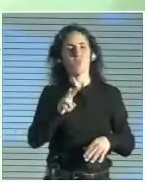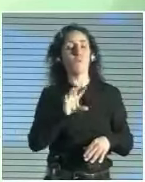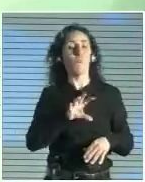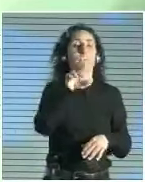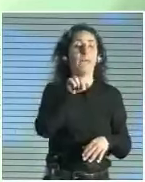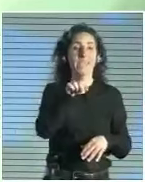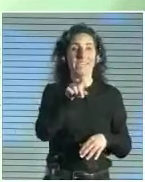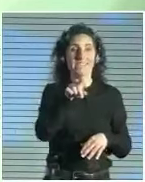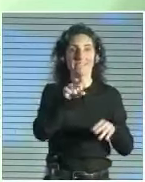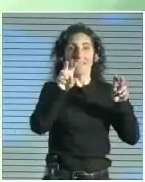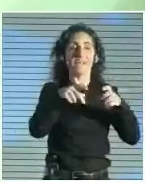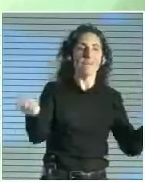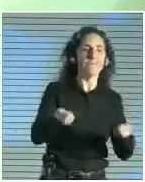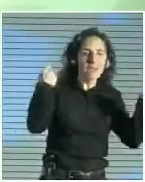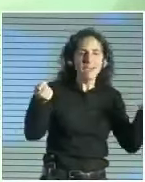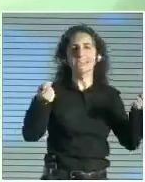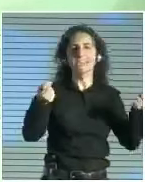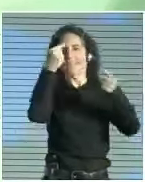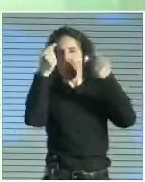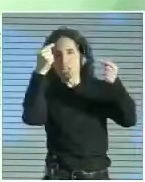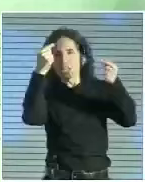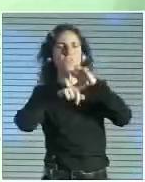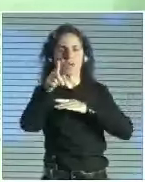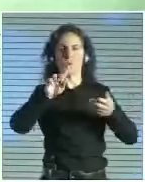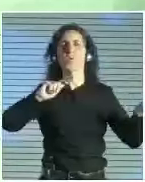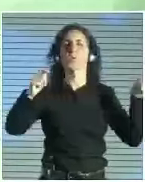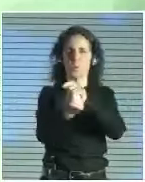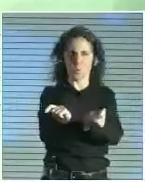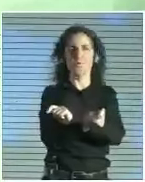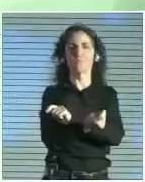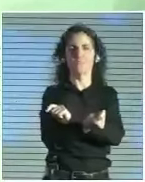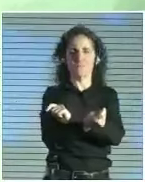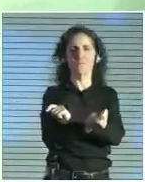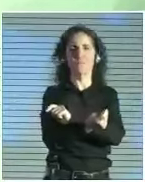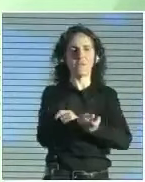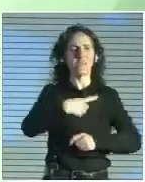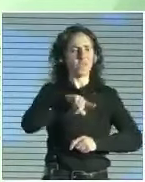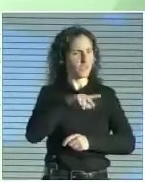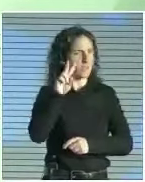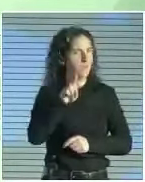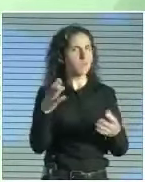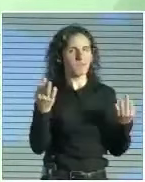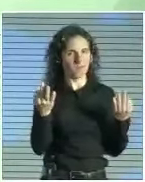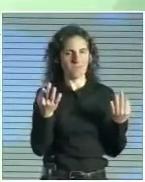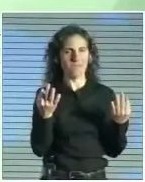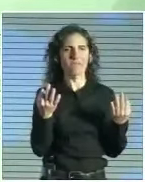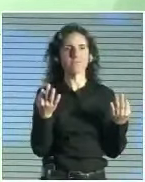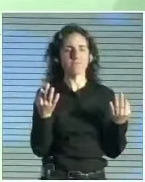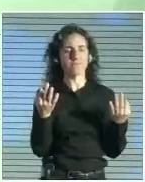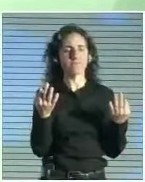we're also beginning to see the interwovenness across that. So there's vertical lines, but also happening. So